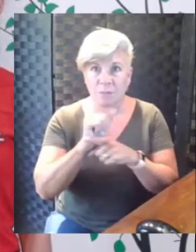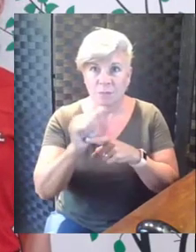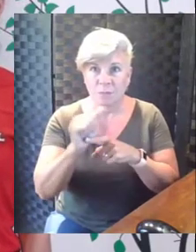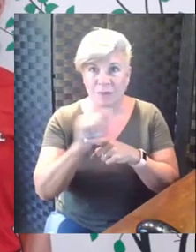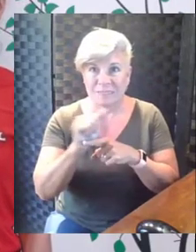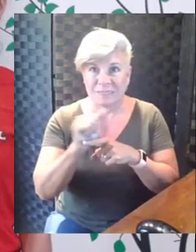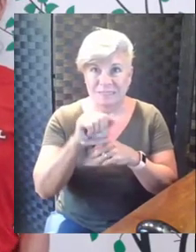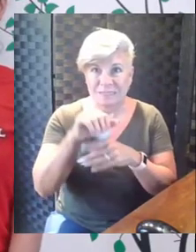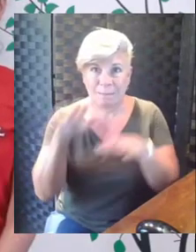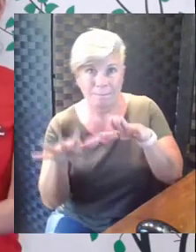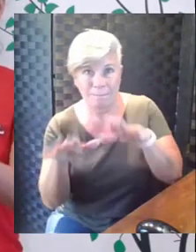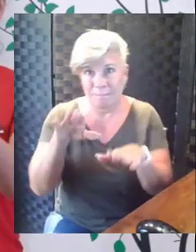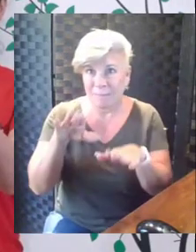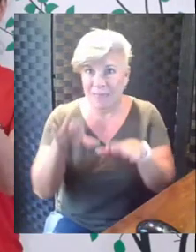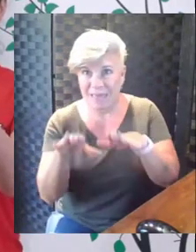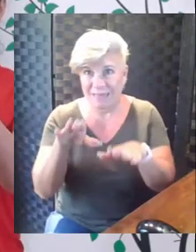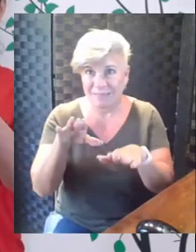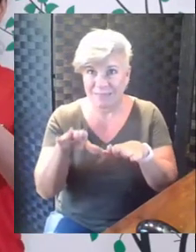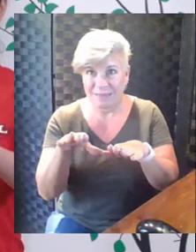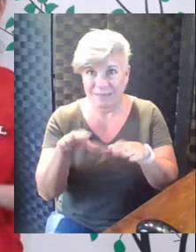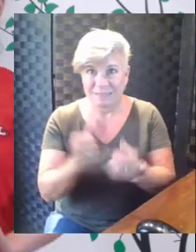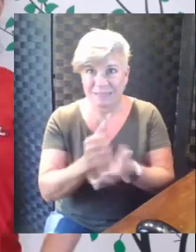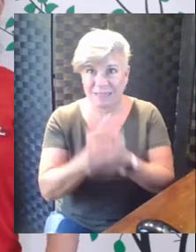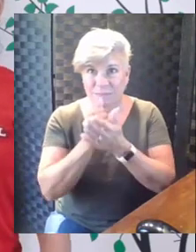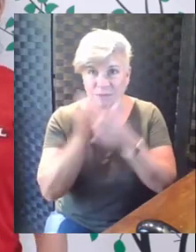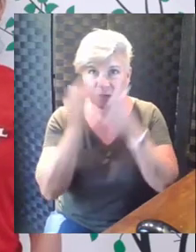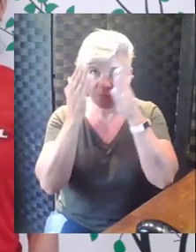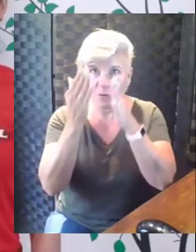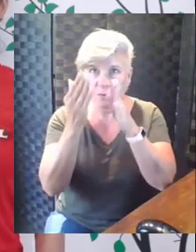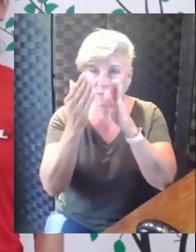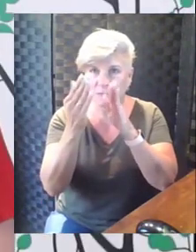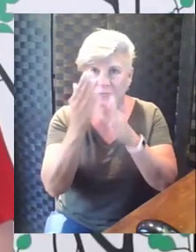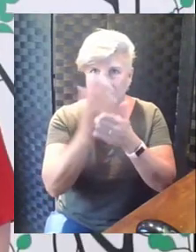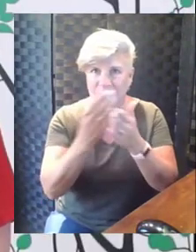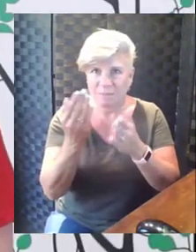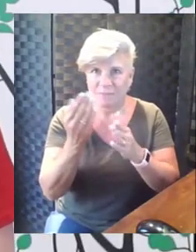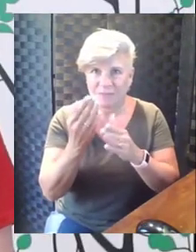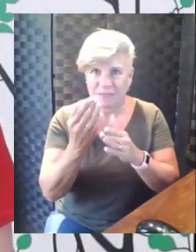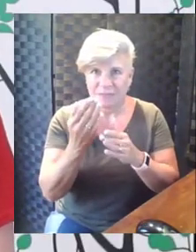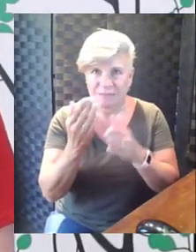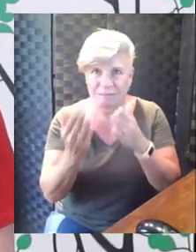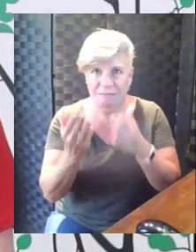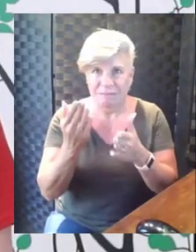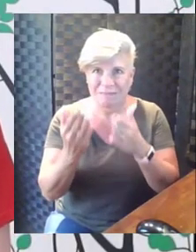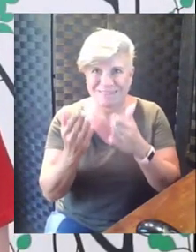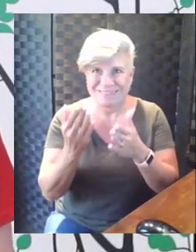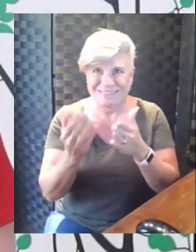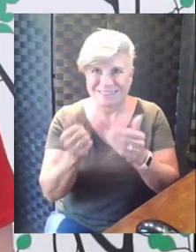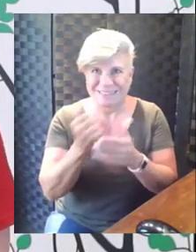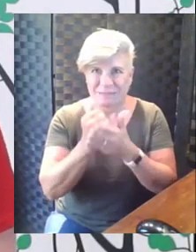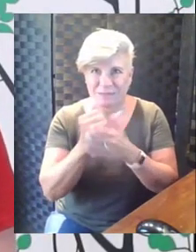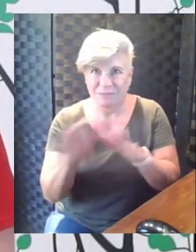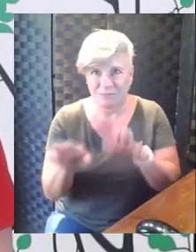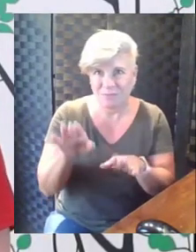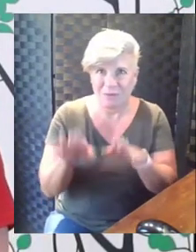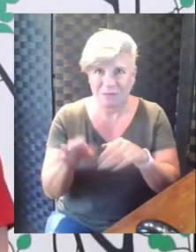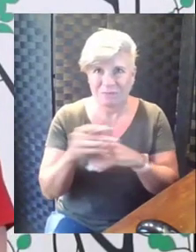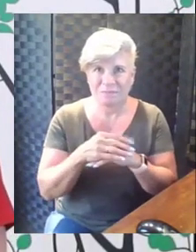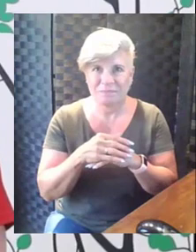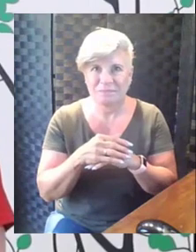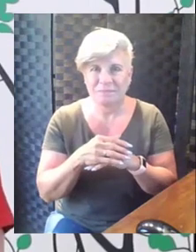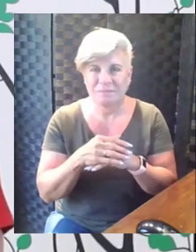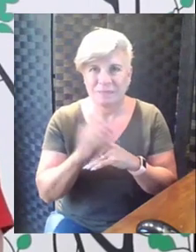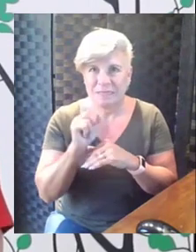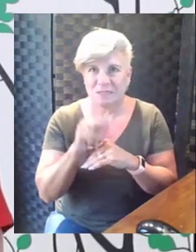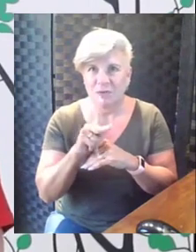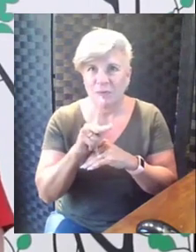your balance here. It helps to focus straight ahead on something, and it kind of helps you from wobbling, okay? But